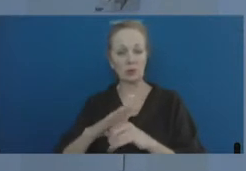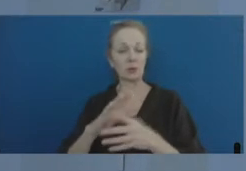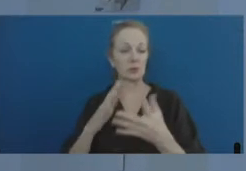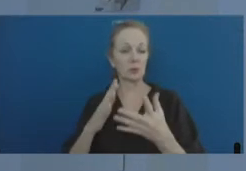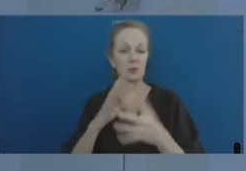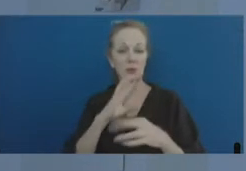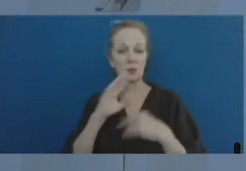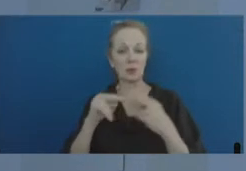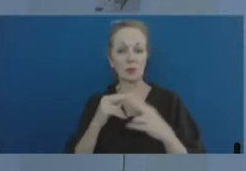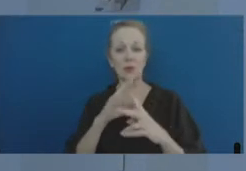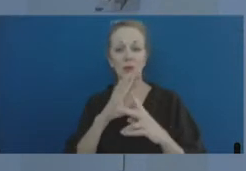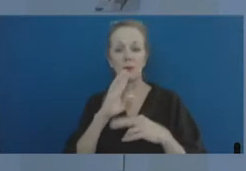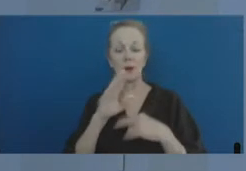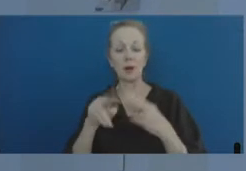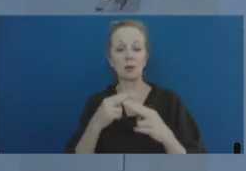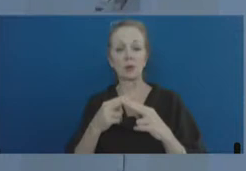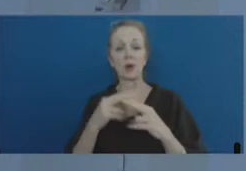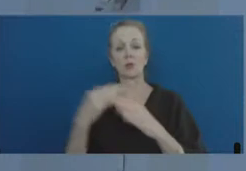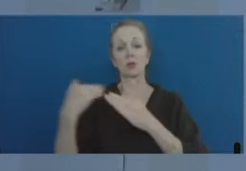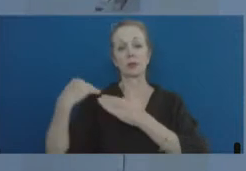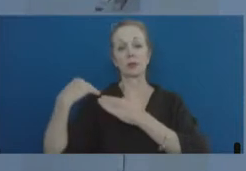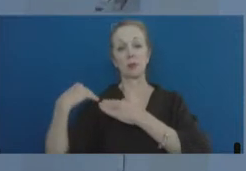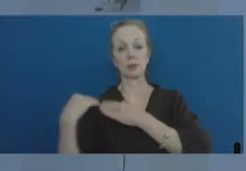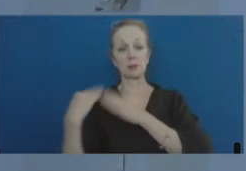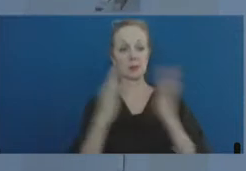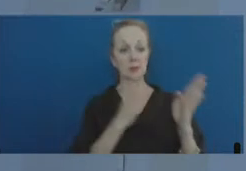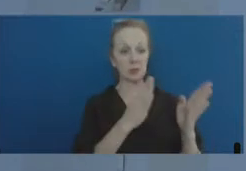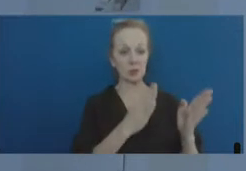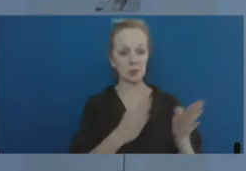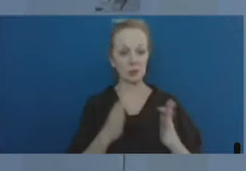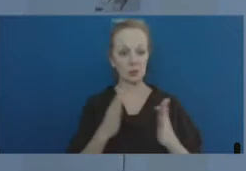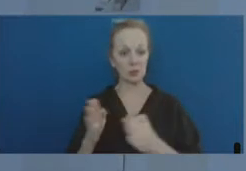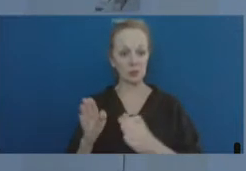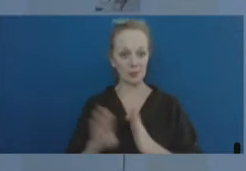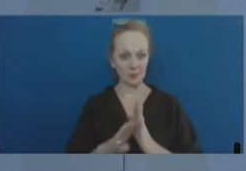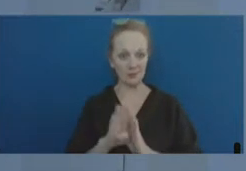say responsible and strategic development.